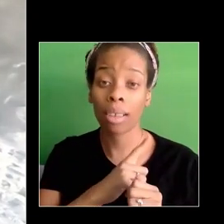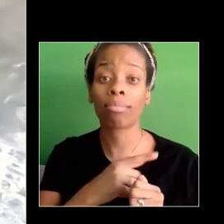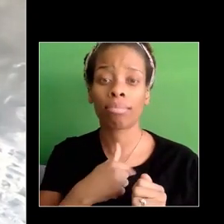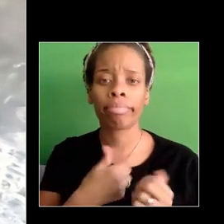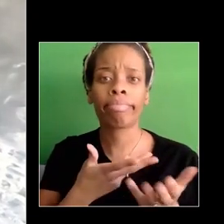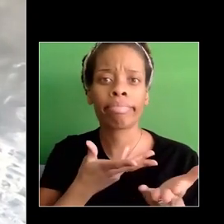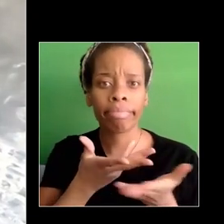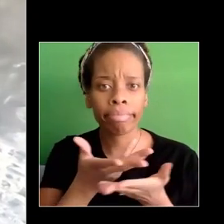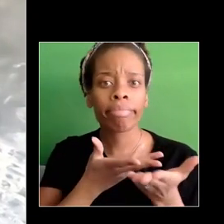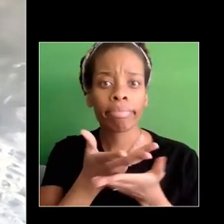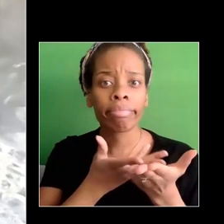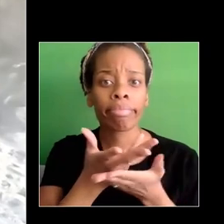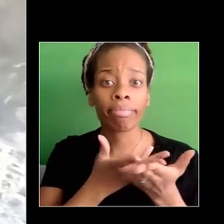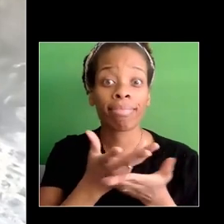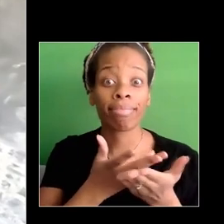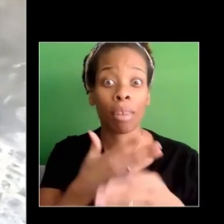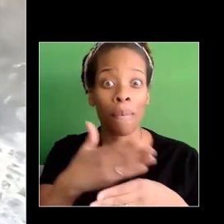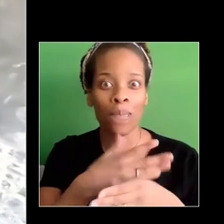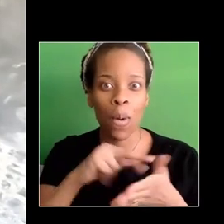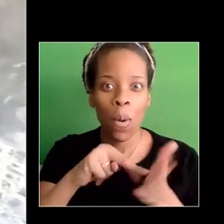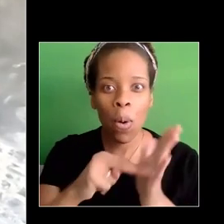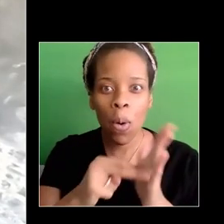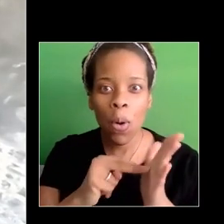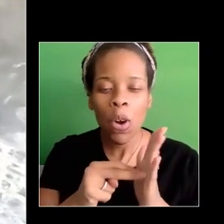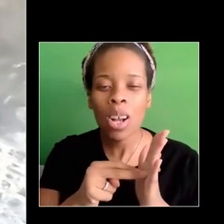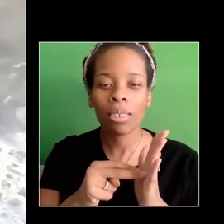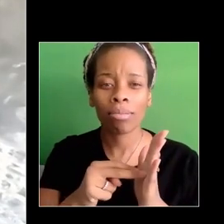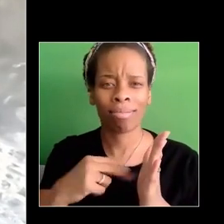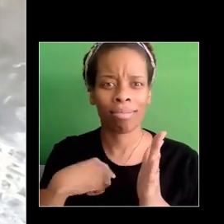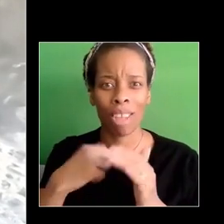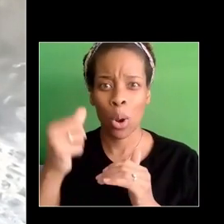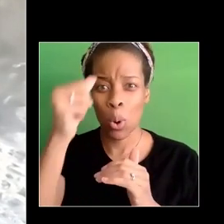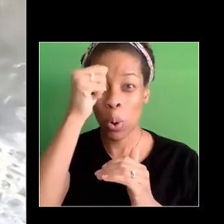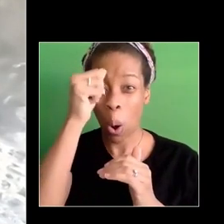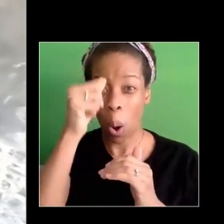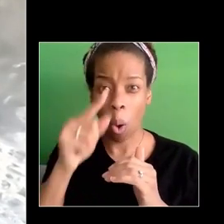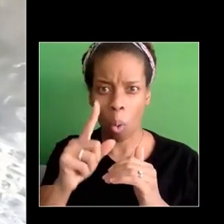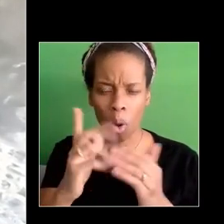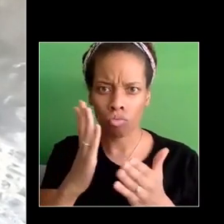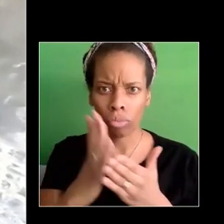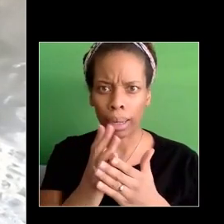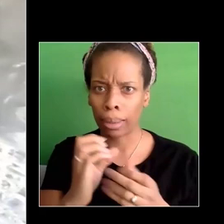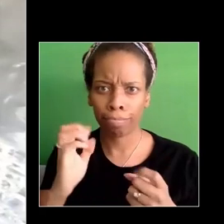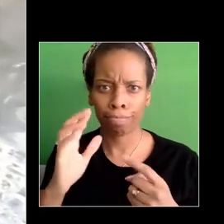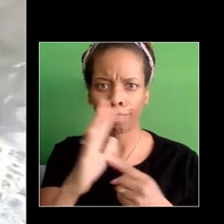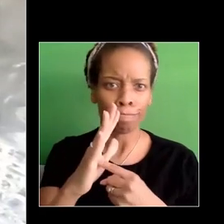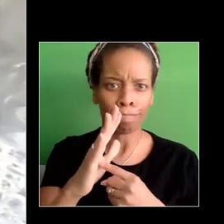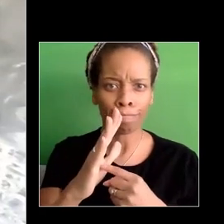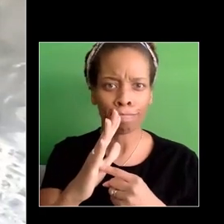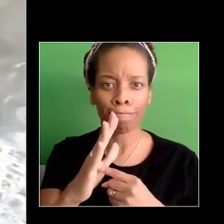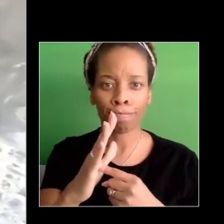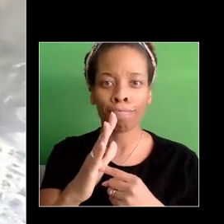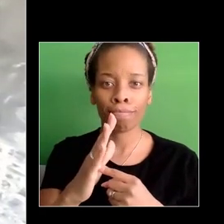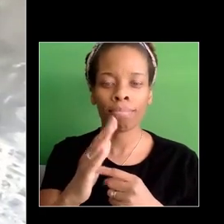it in the time that led up to it, I knew how significant this moment is and would be for